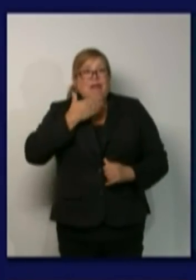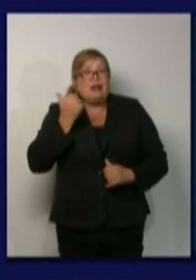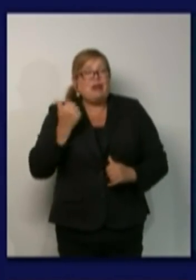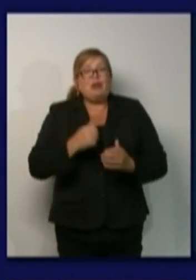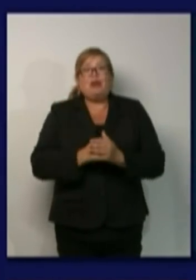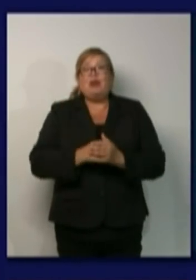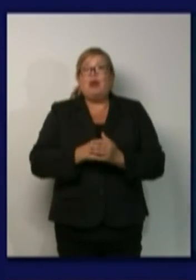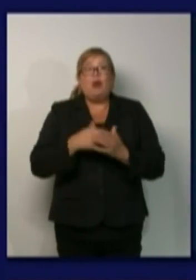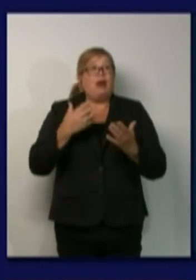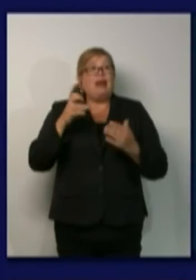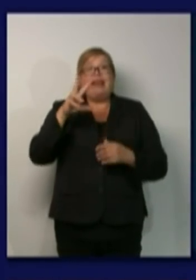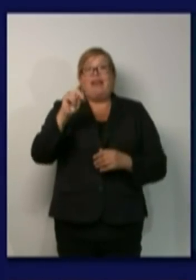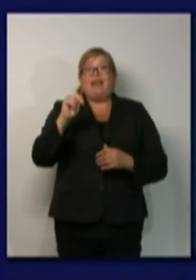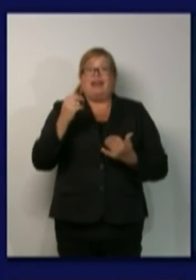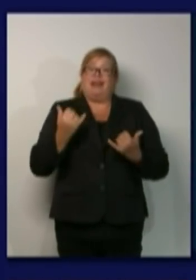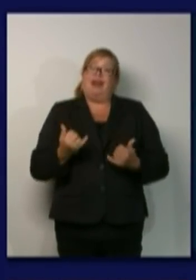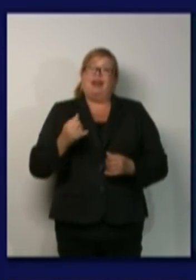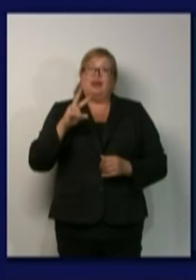terms,